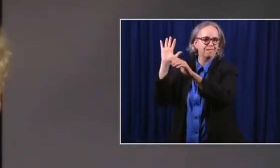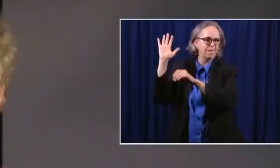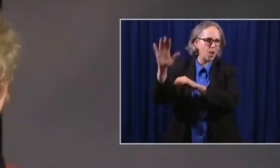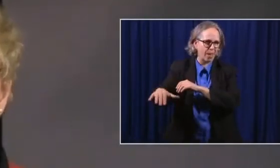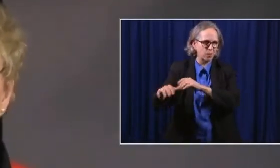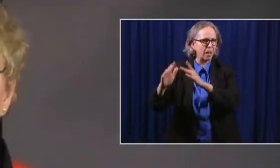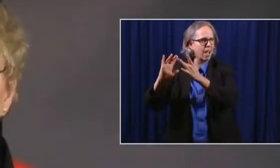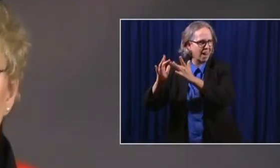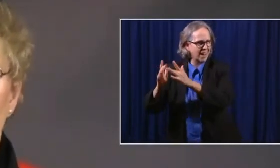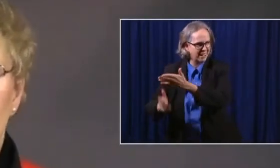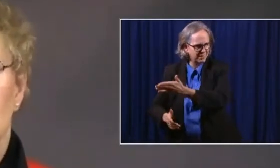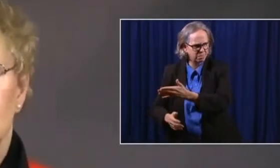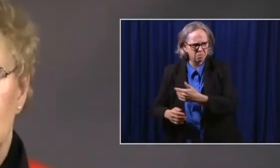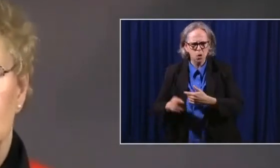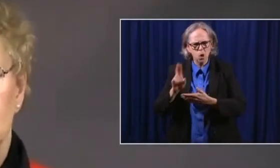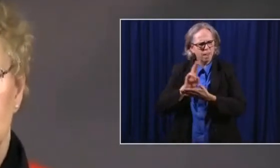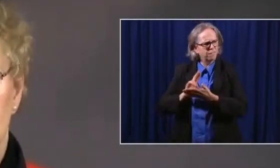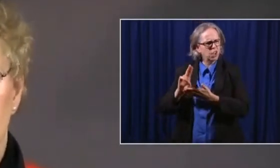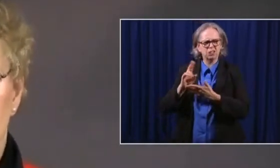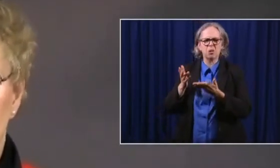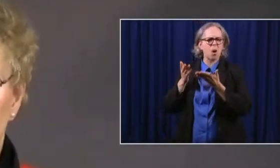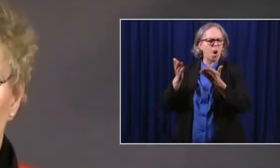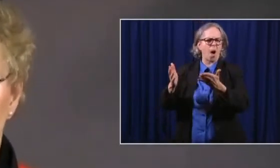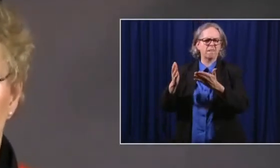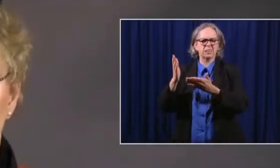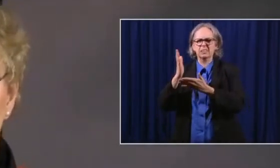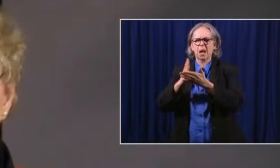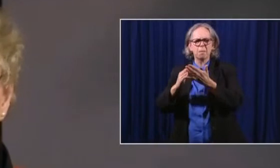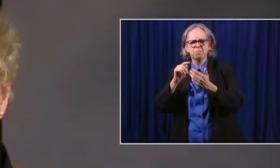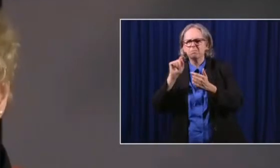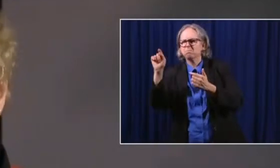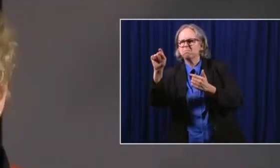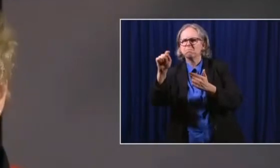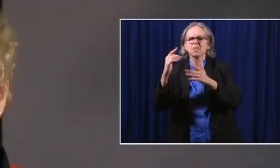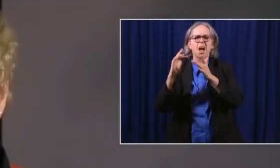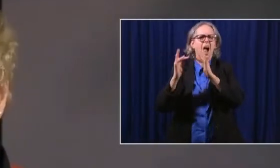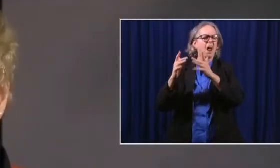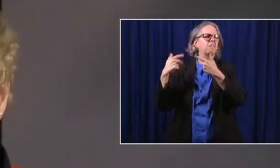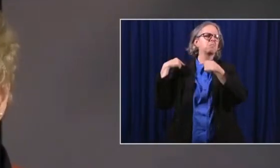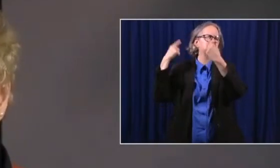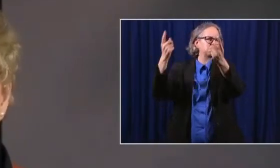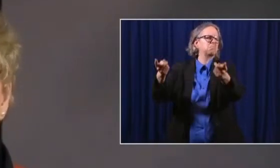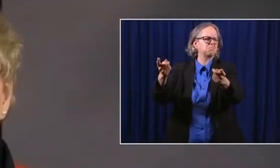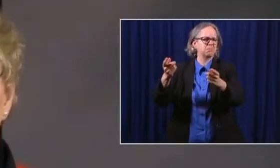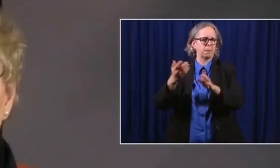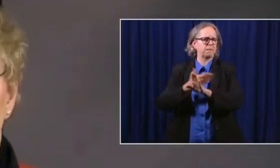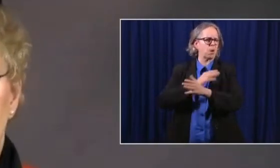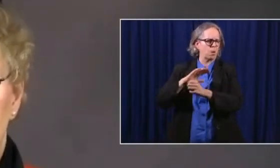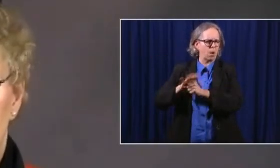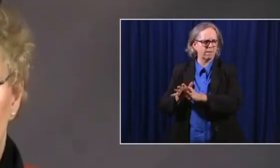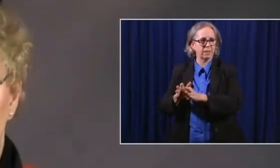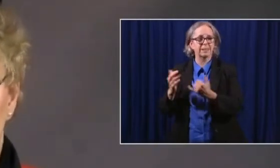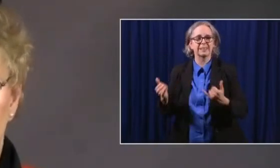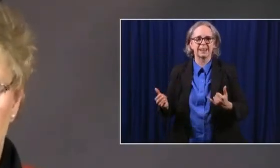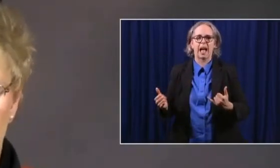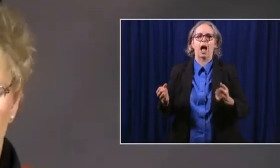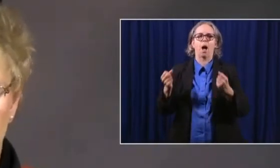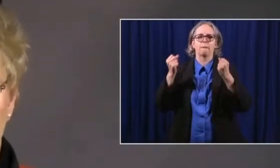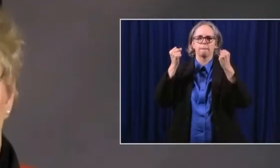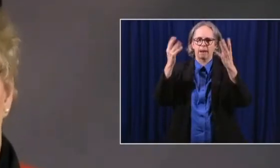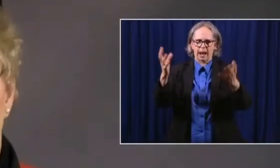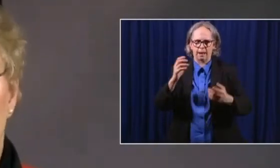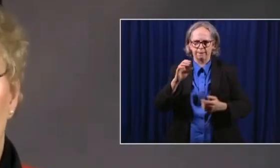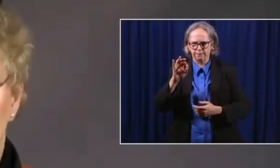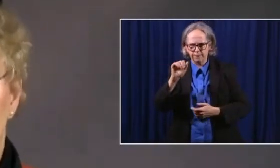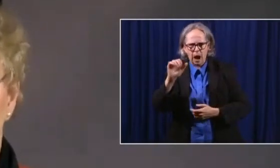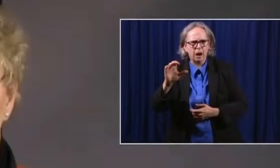programs already, so all of our faculty have now prepared to offer all of their courses online if that is necessary, and of course